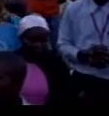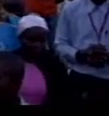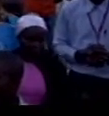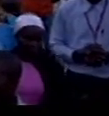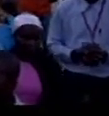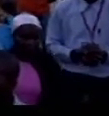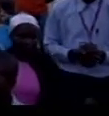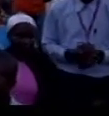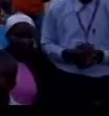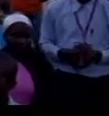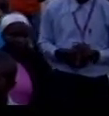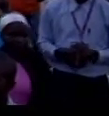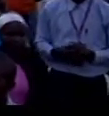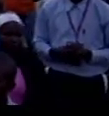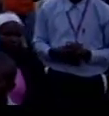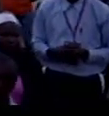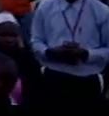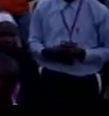Daddy